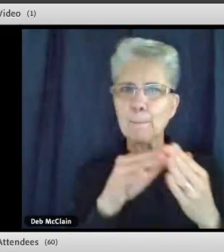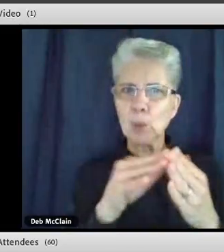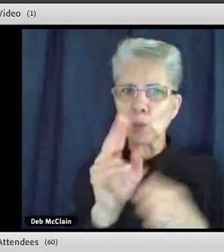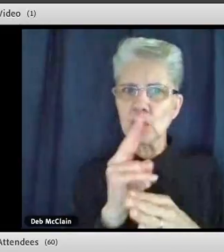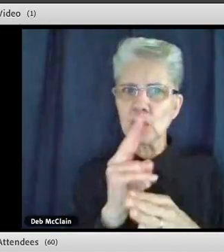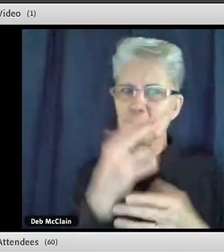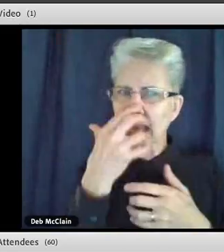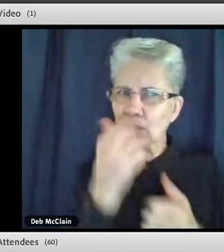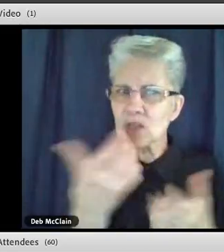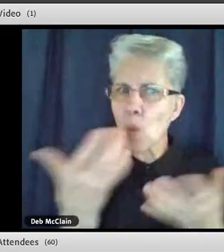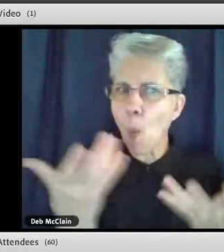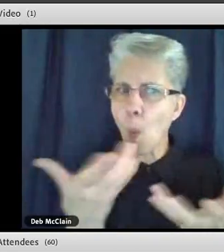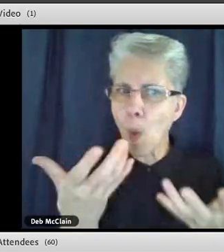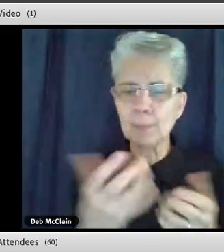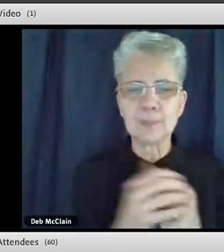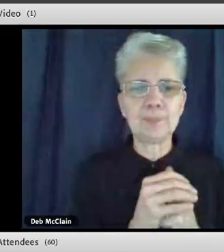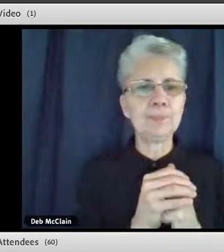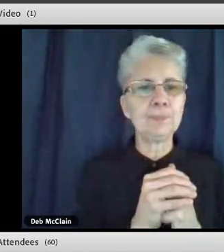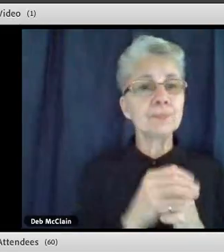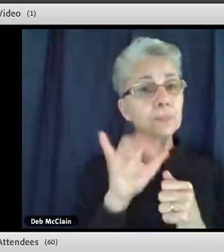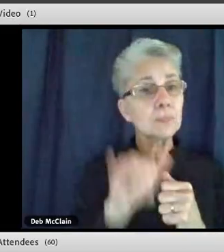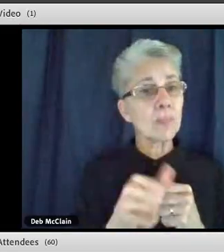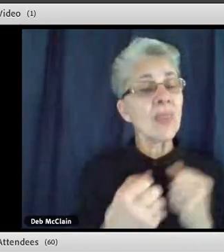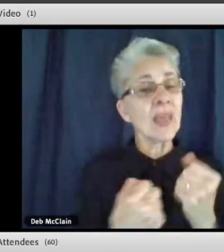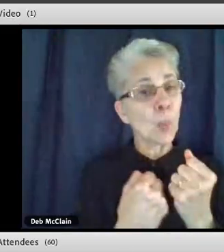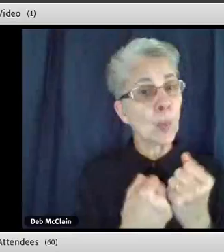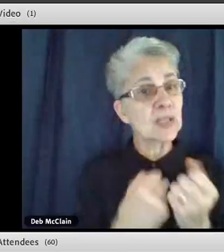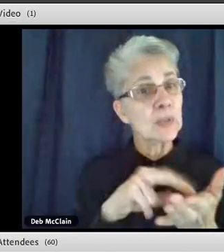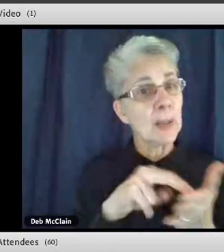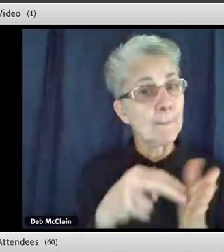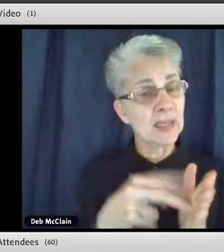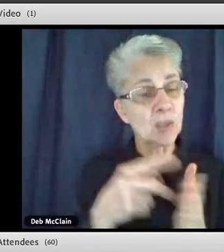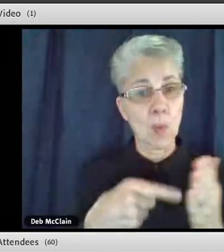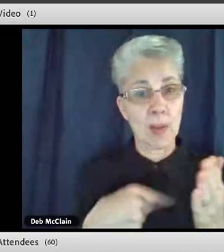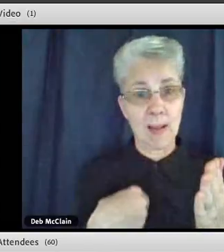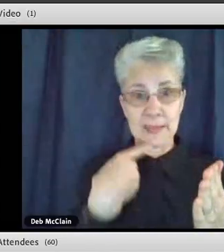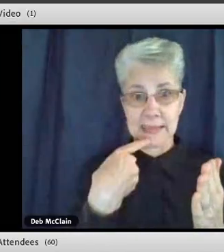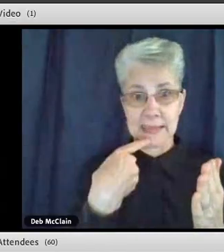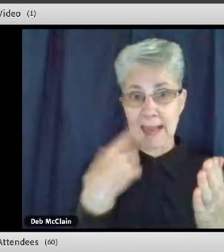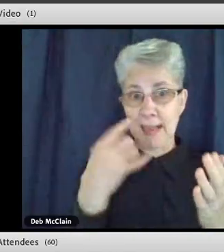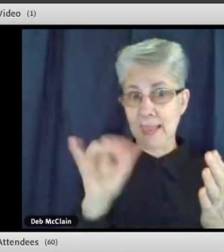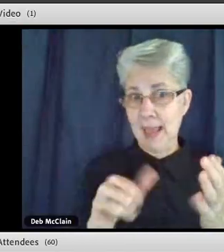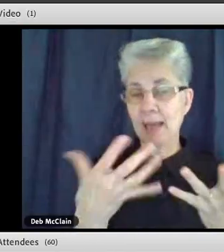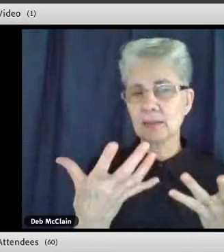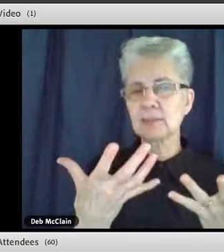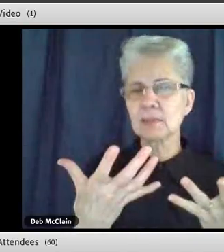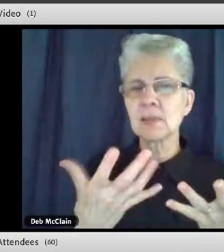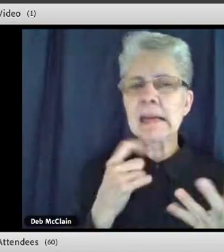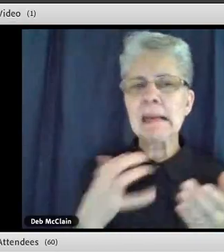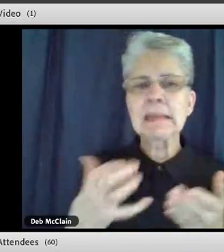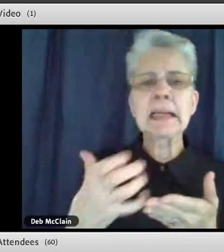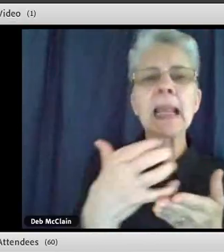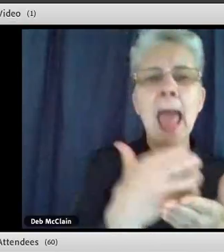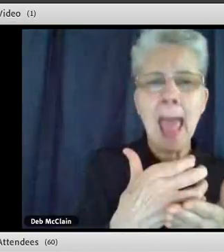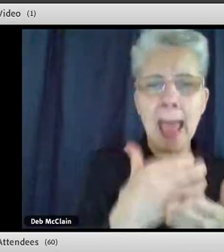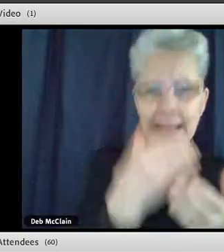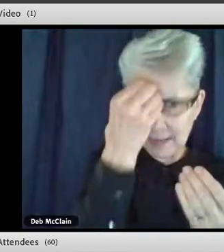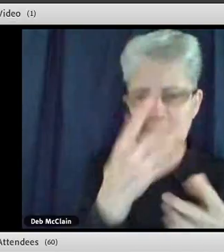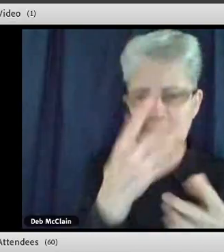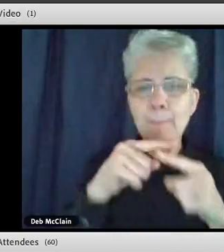in. So the resources, in other words, what I'm saying, that are collected will depend